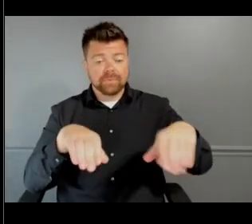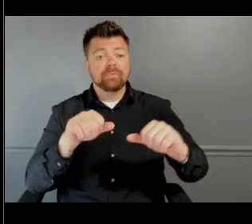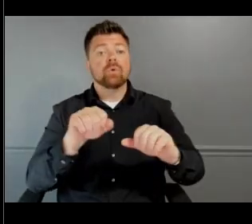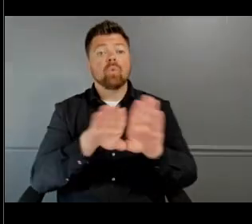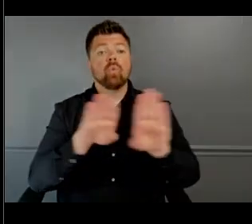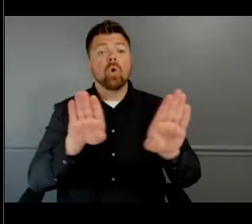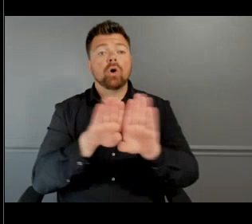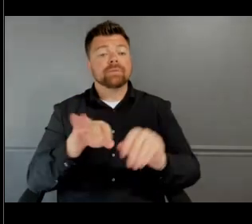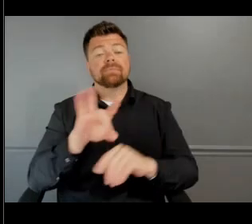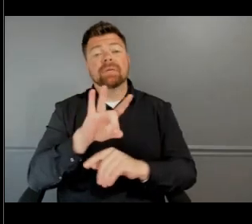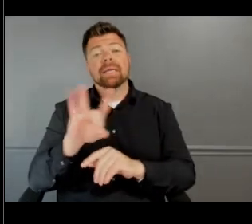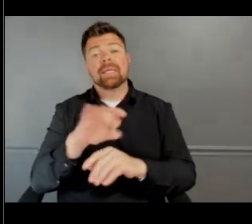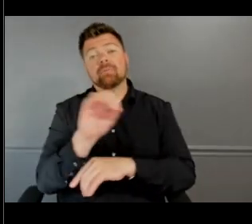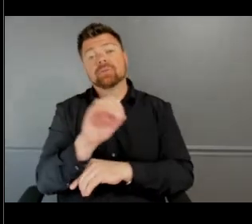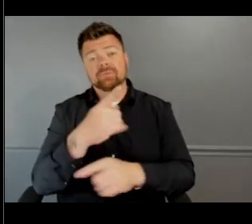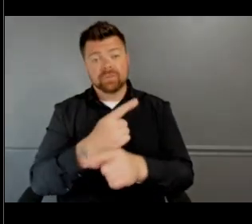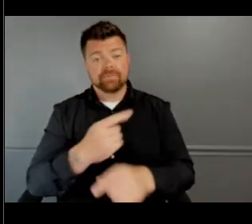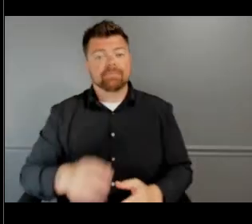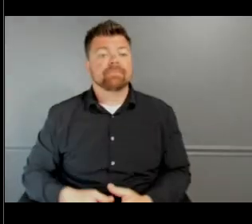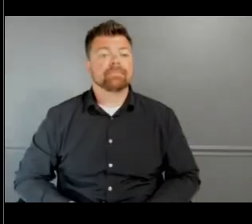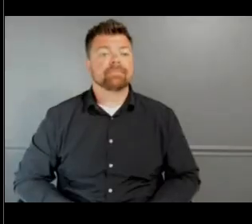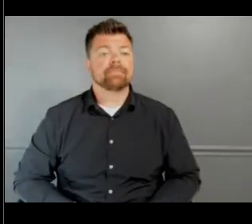And 88% of you got this one correct.